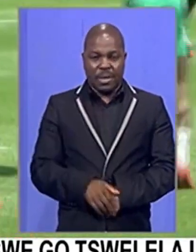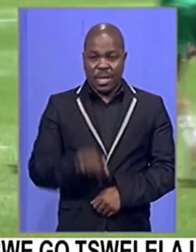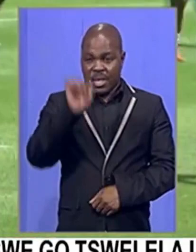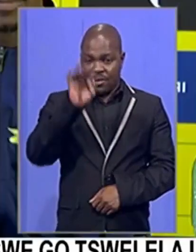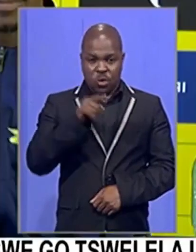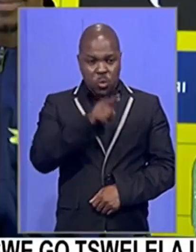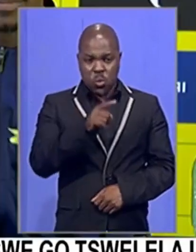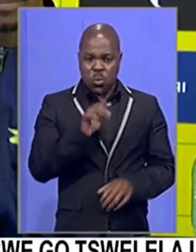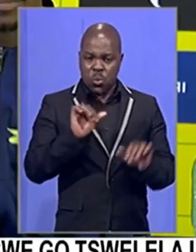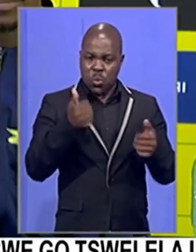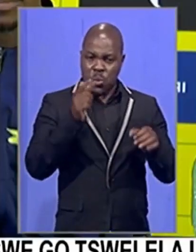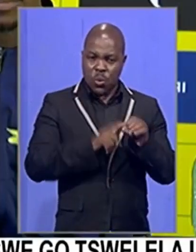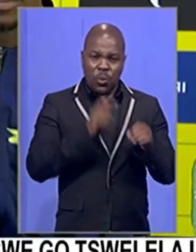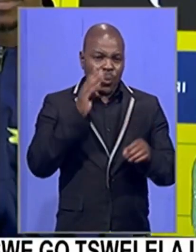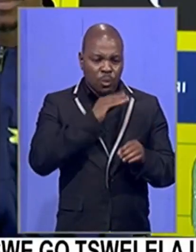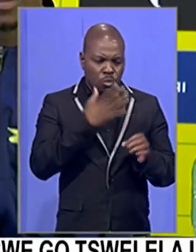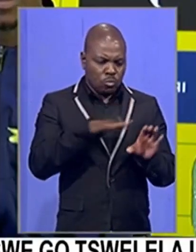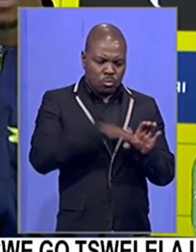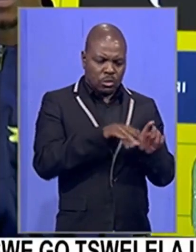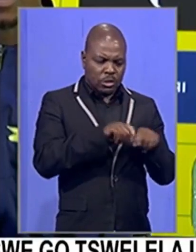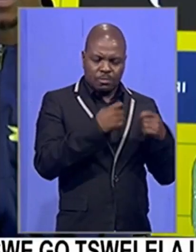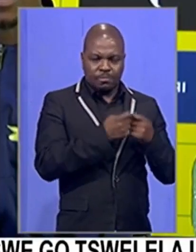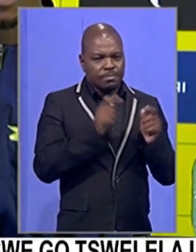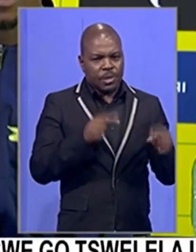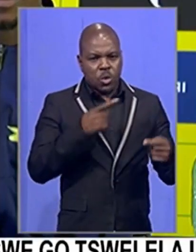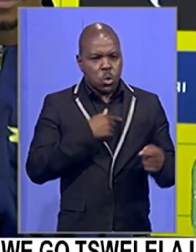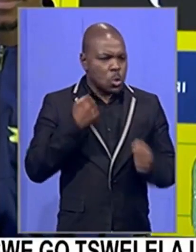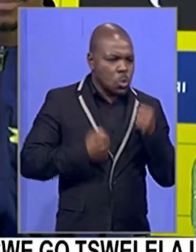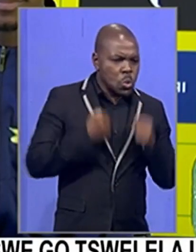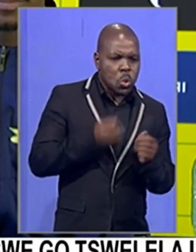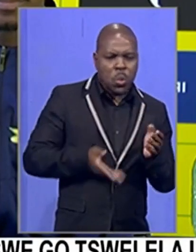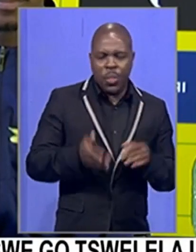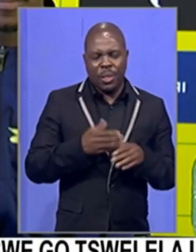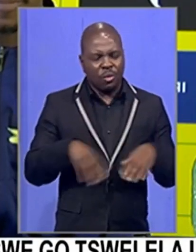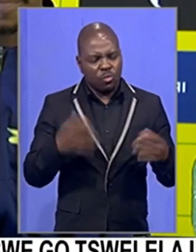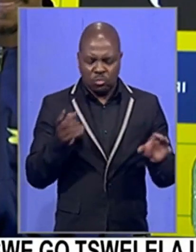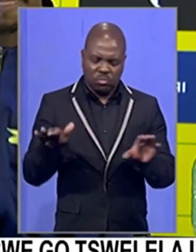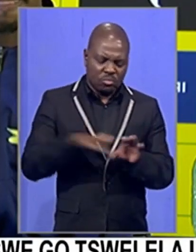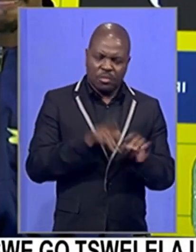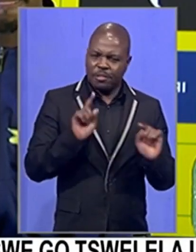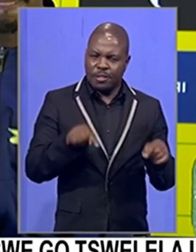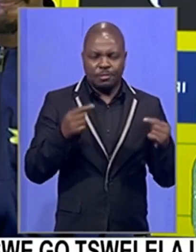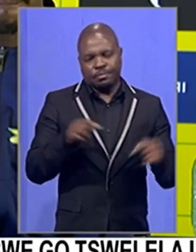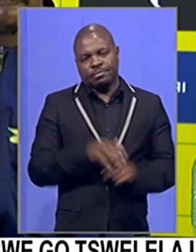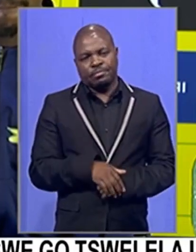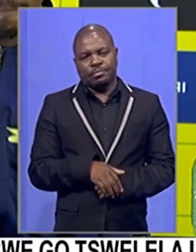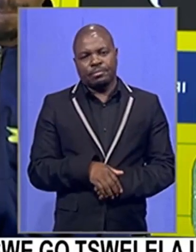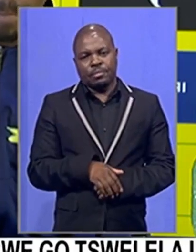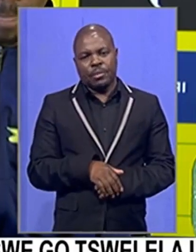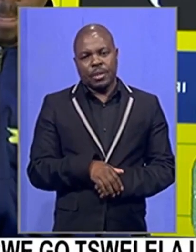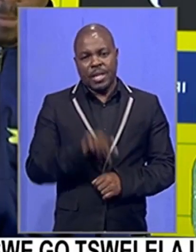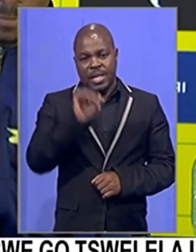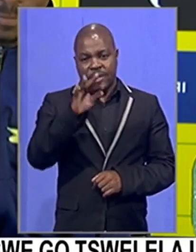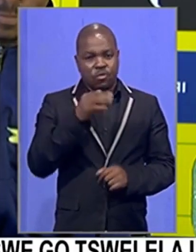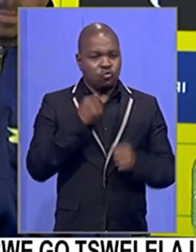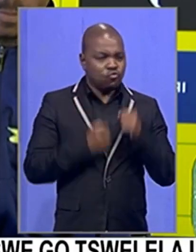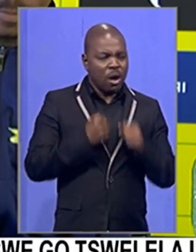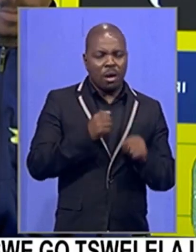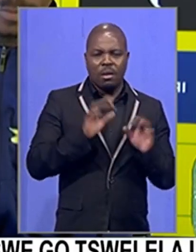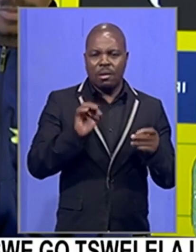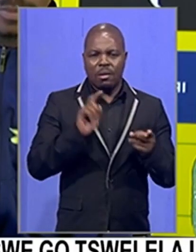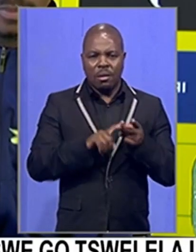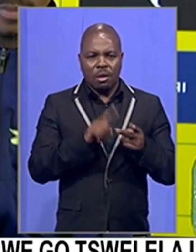have that. You won't play for us if you don't run on the pitch. It's very difficult for you to be on the pitch for us if you don't run and you